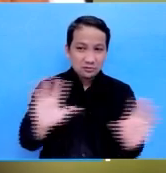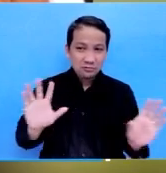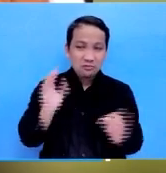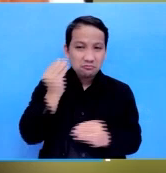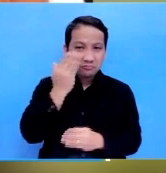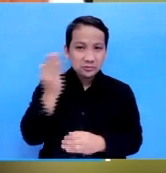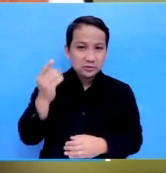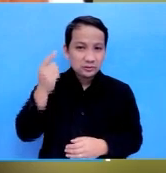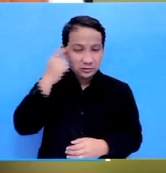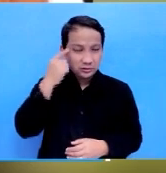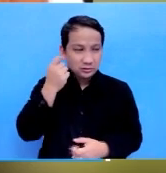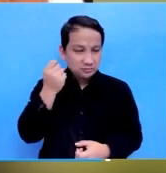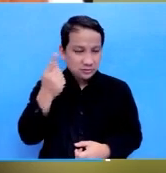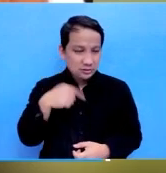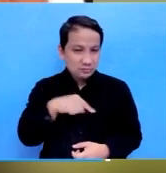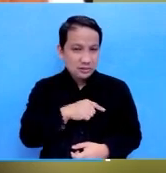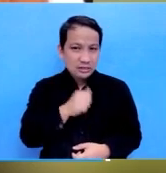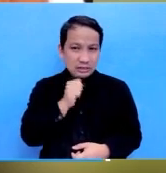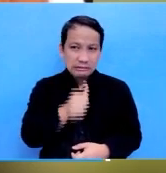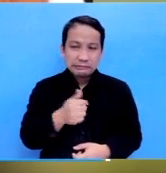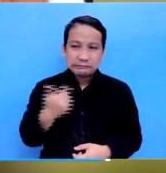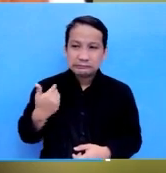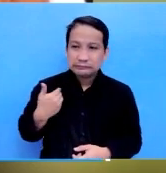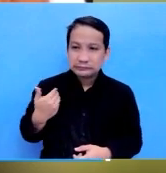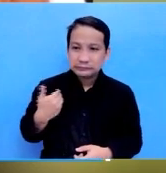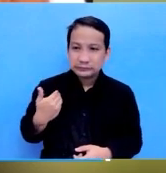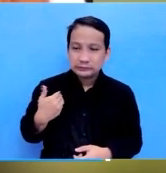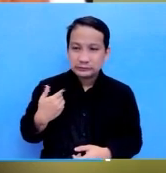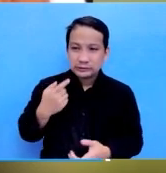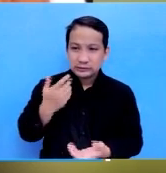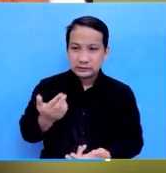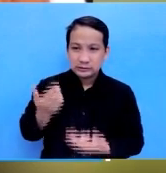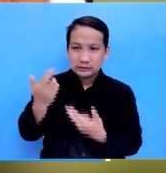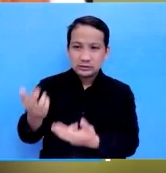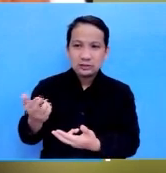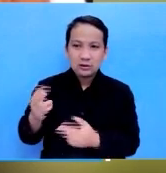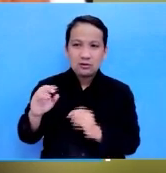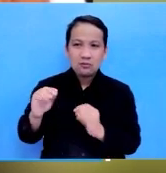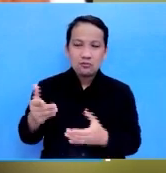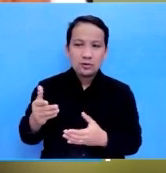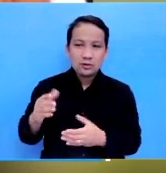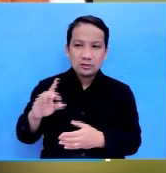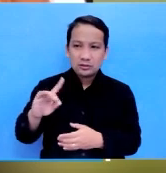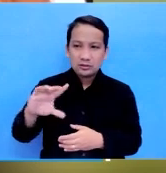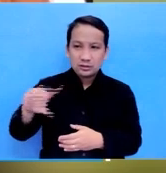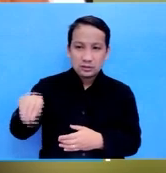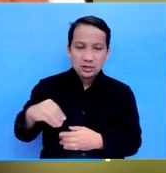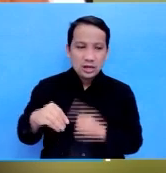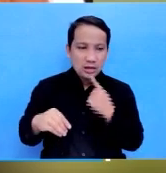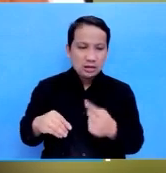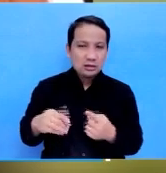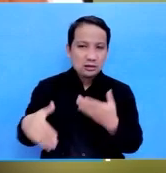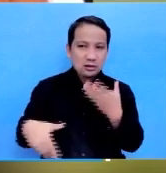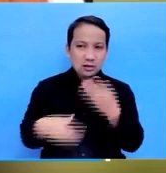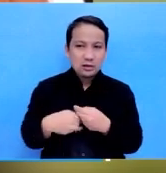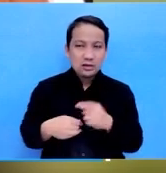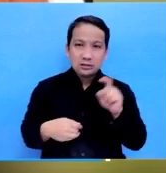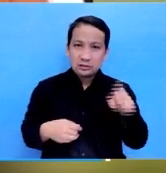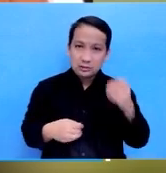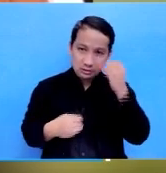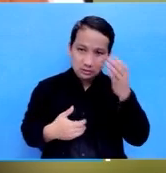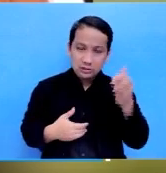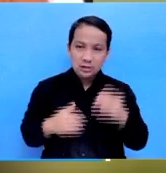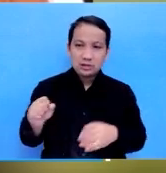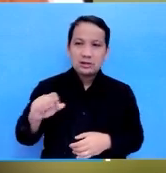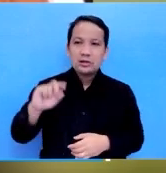aking pagkakaintindi, hindi pa ito recommended dahil wala pang datos na nagsasabing kailangan ng